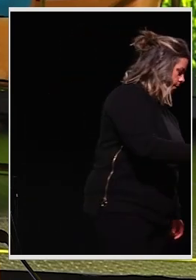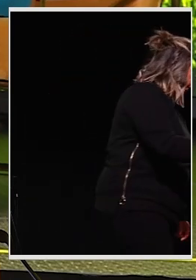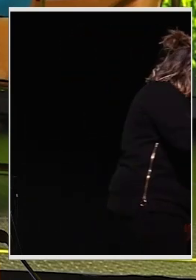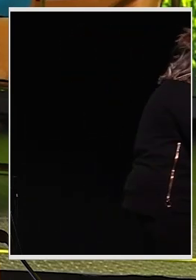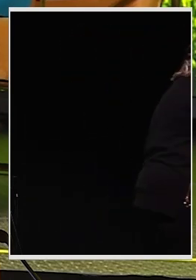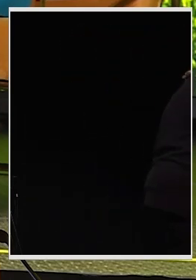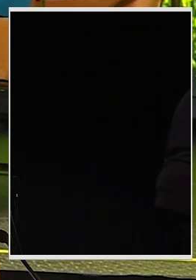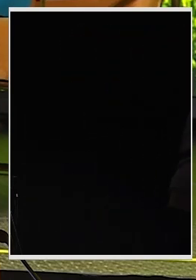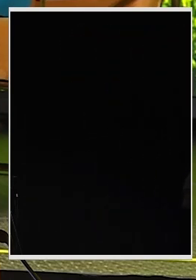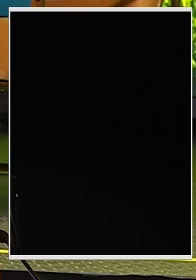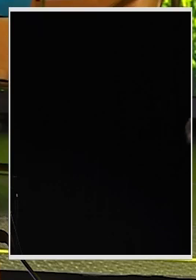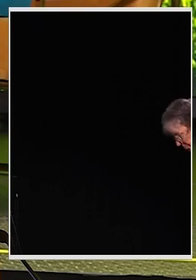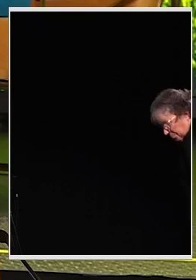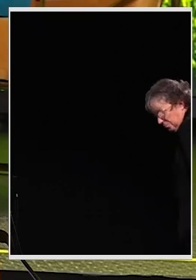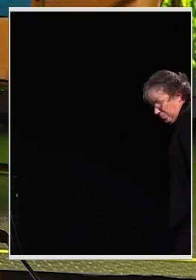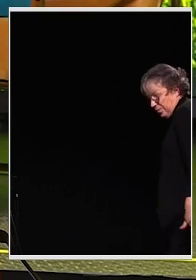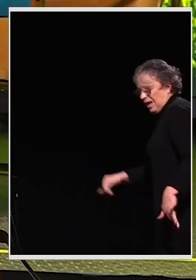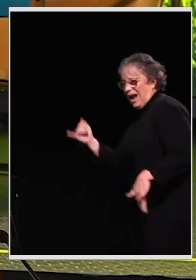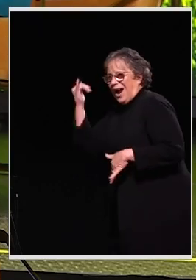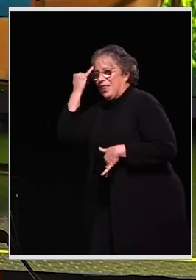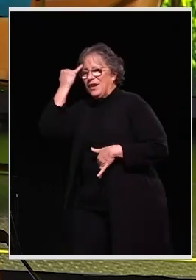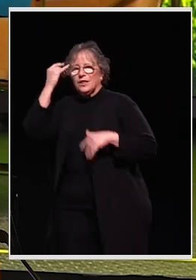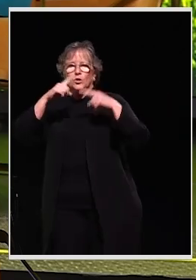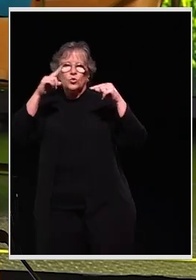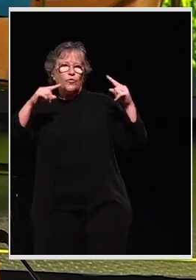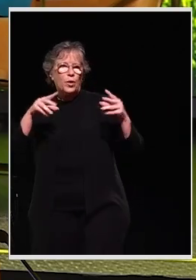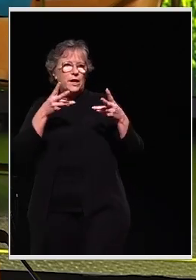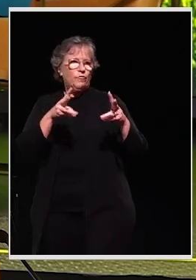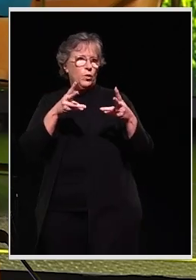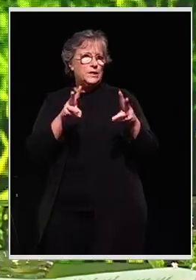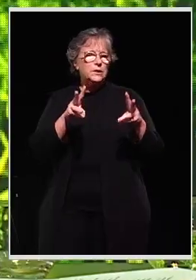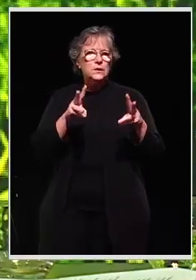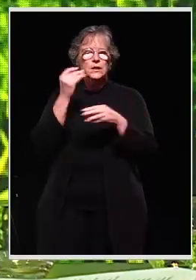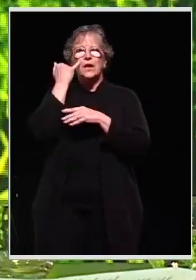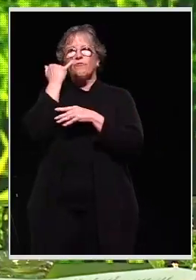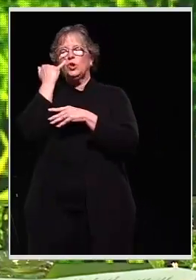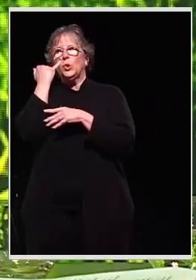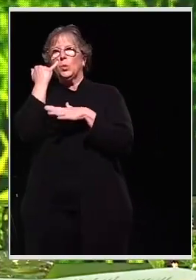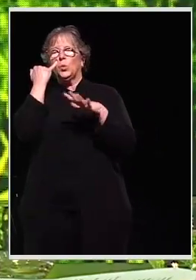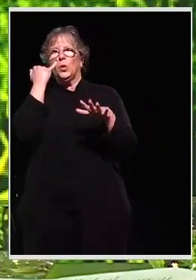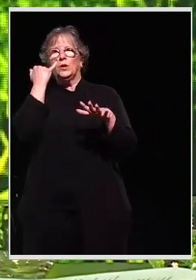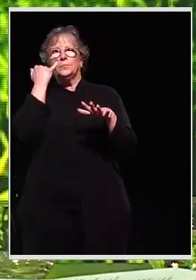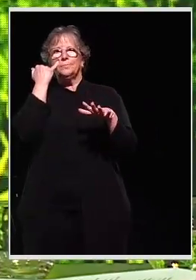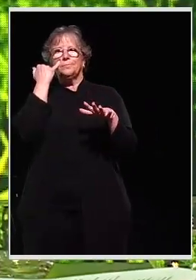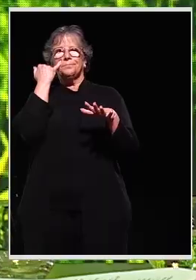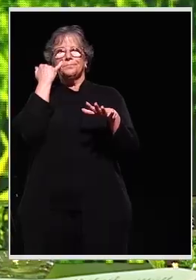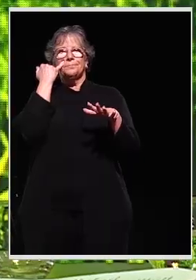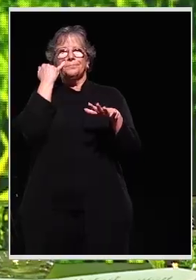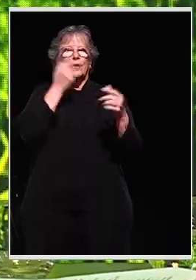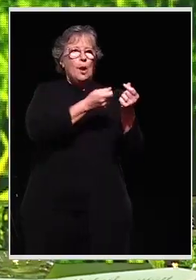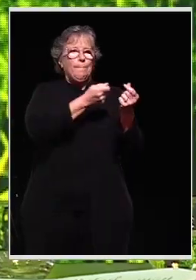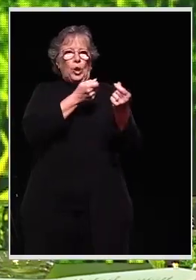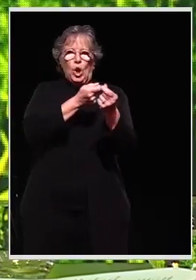it? Go ahead. Okay, Go well, ahead. I think that it comes in so many ways. It's just like if you pull on any string of the food system, you will